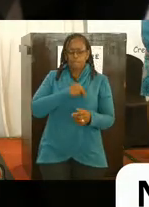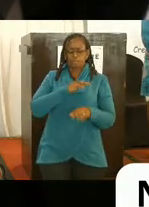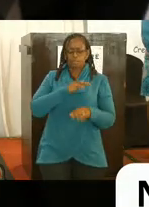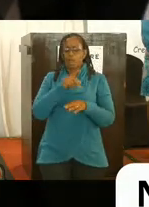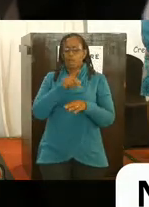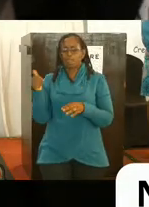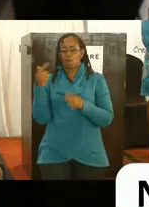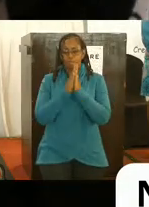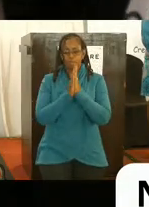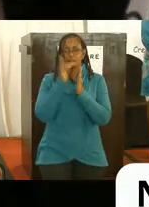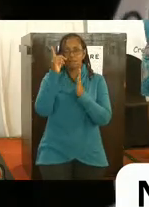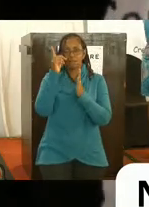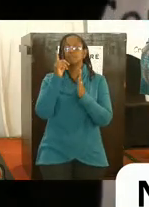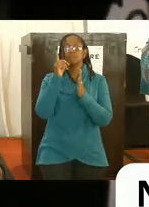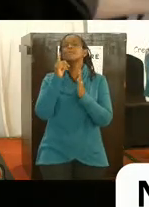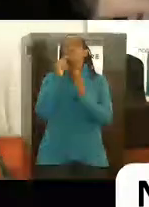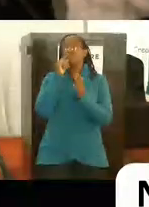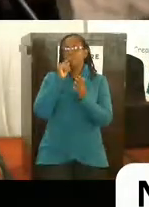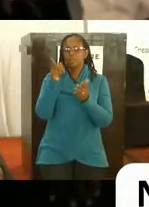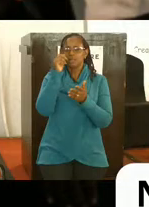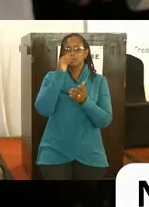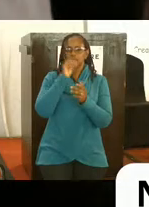I mean